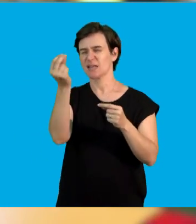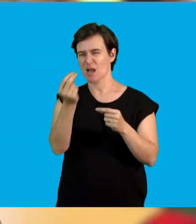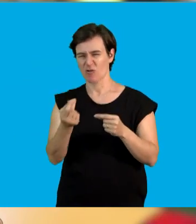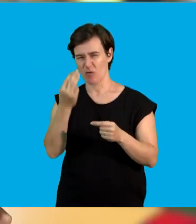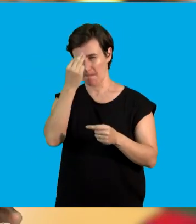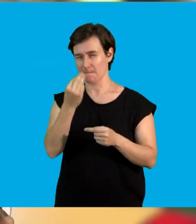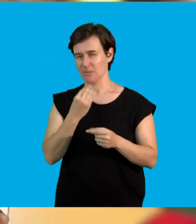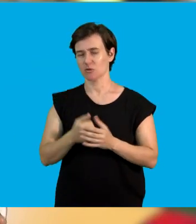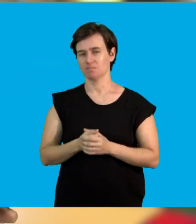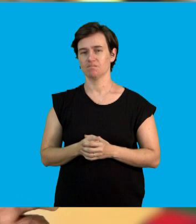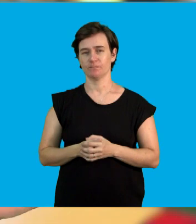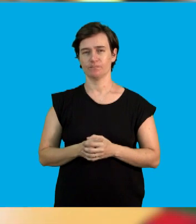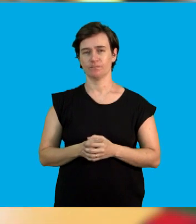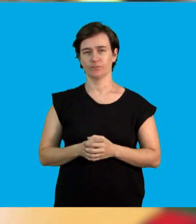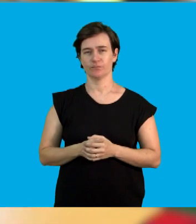parallel.